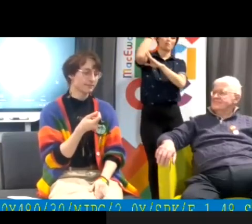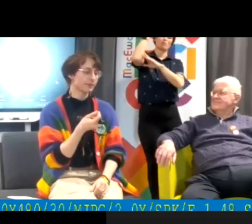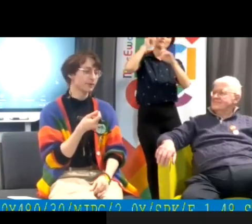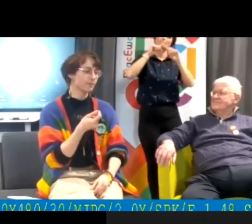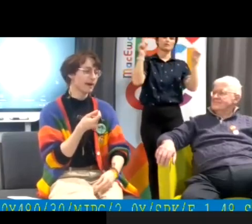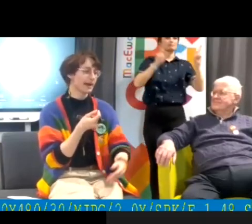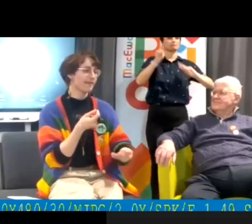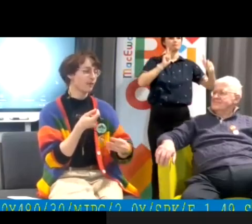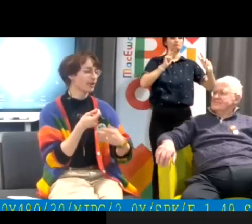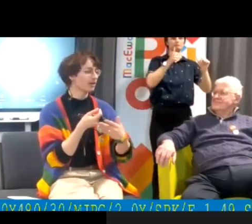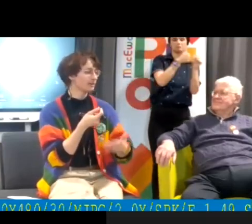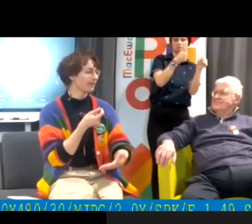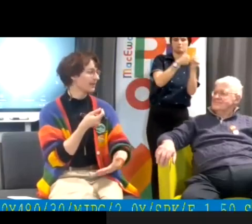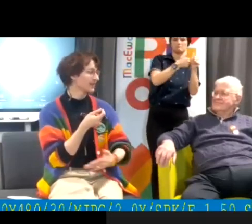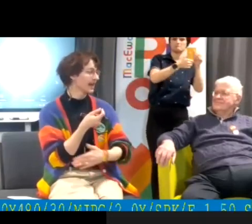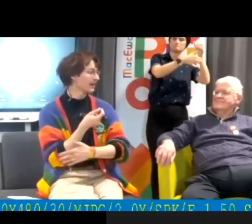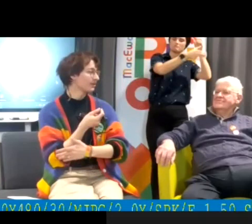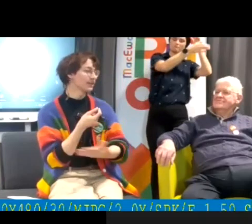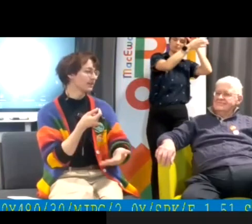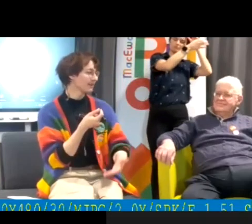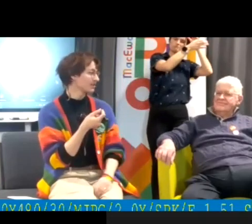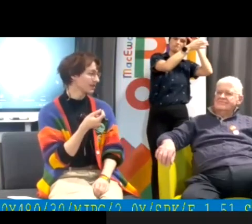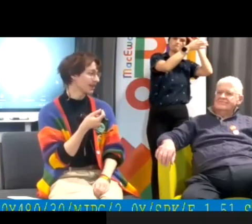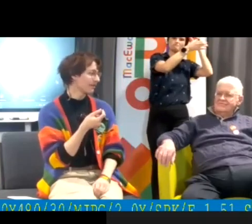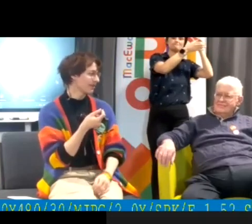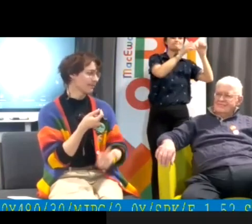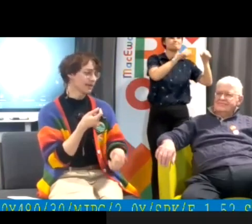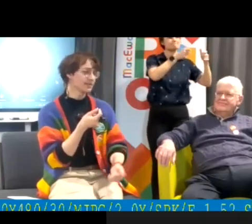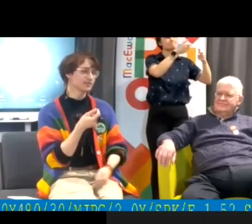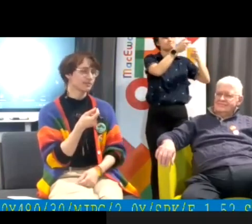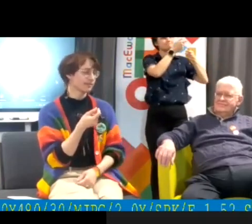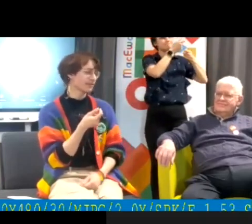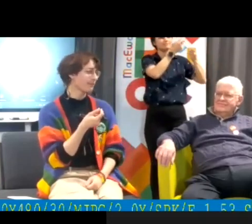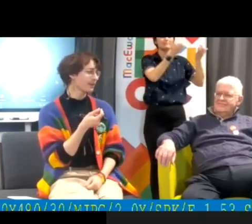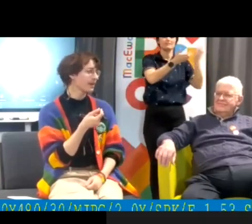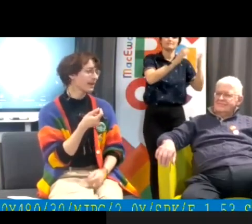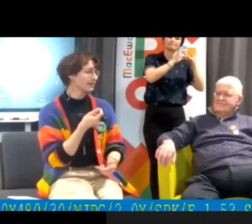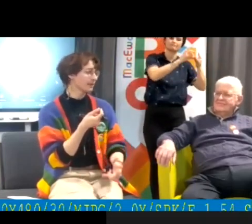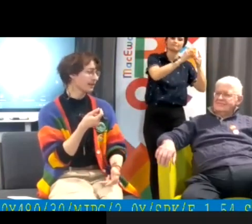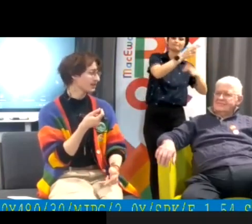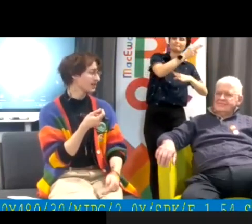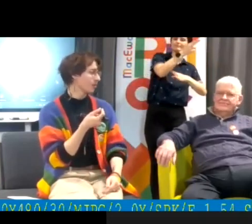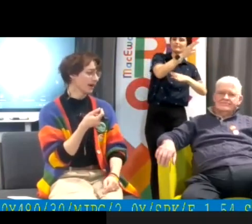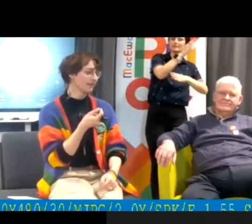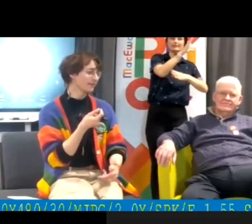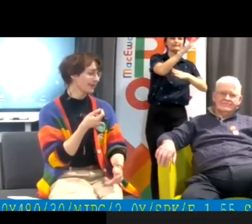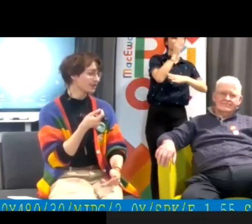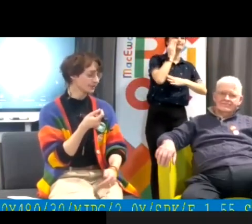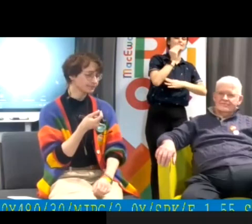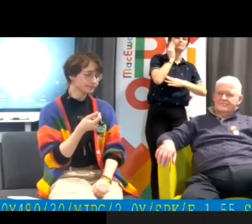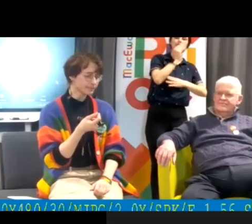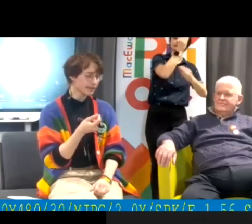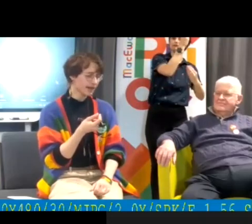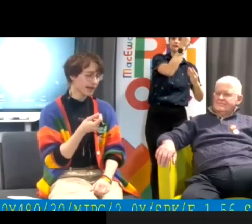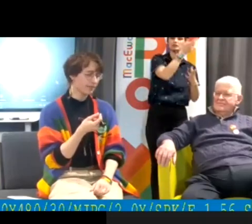but just people who might have more knowledge about things that I couldn't even imagine to think of, whether that be history, whether that be experiences or